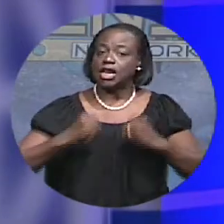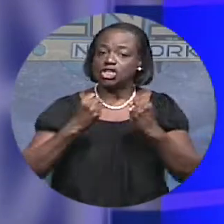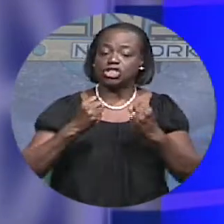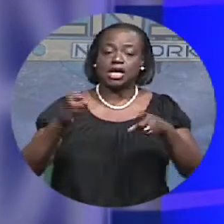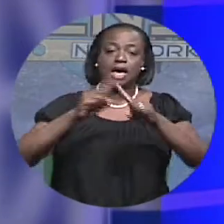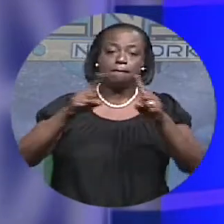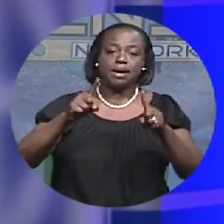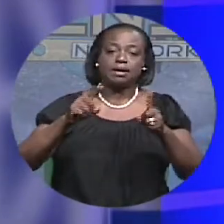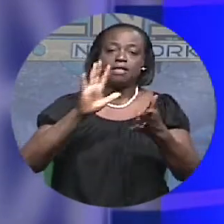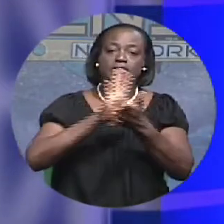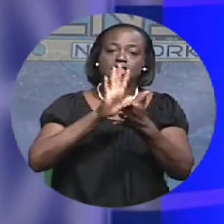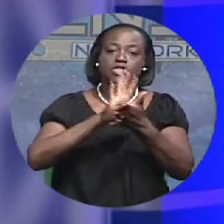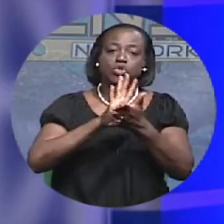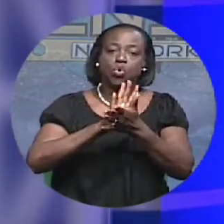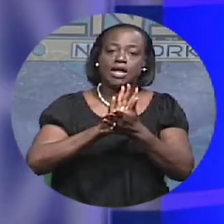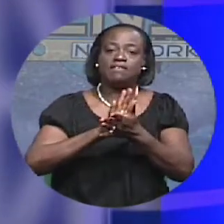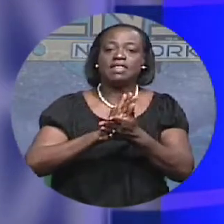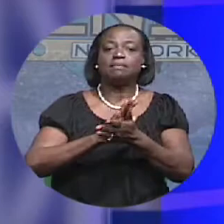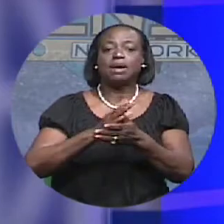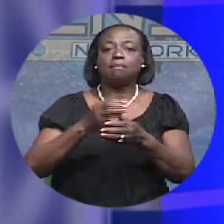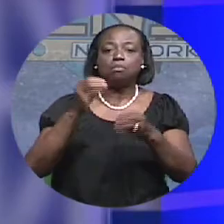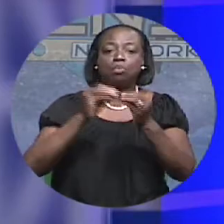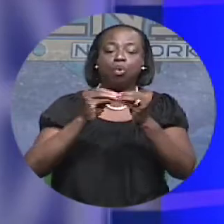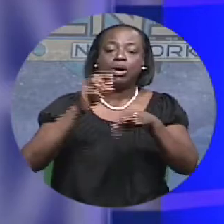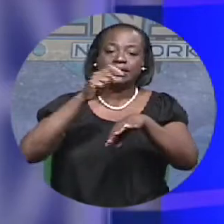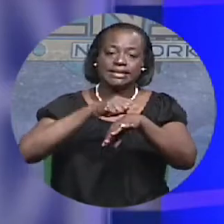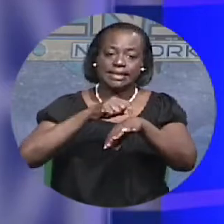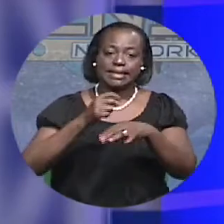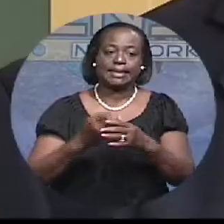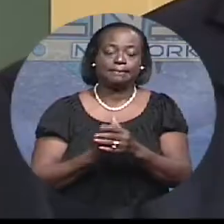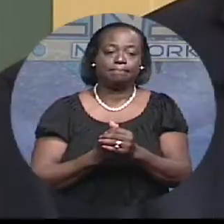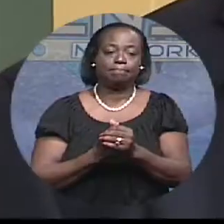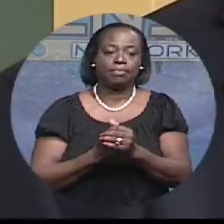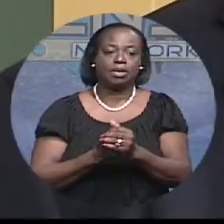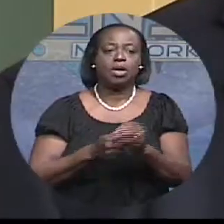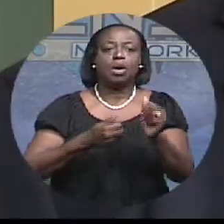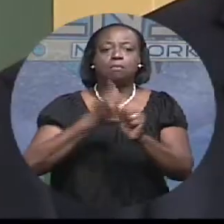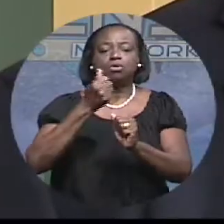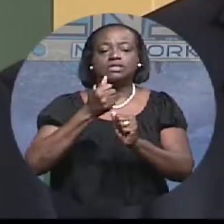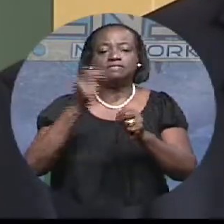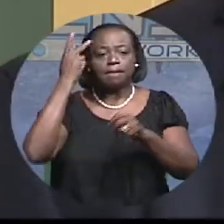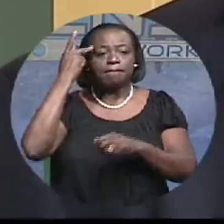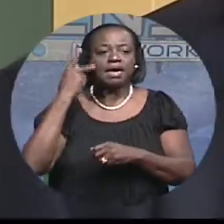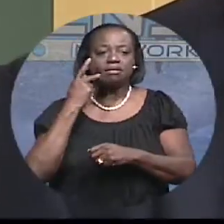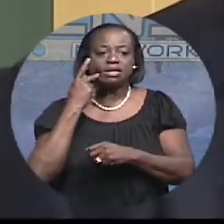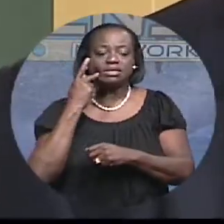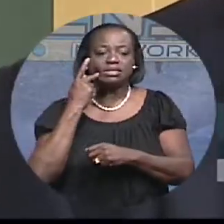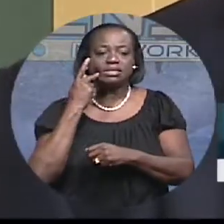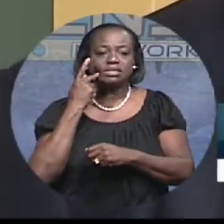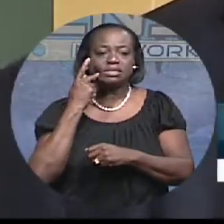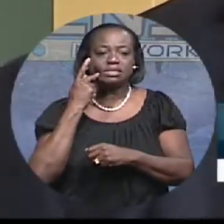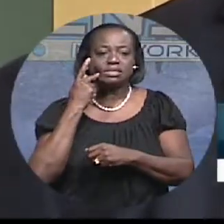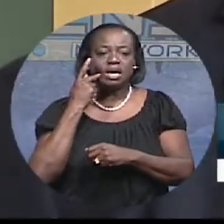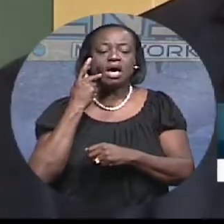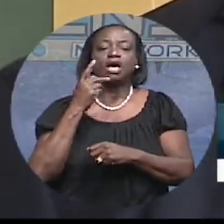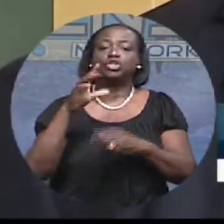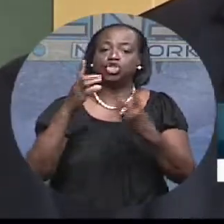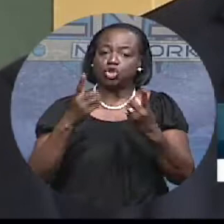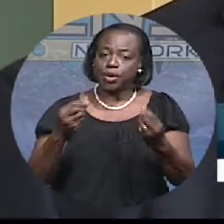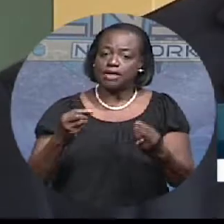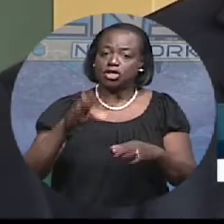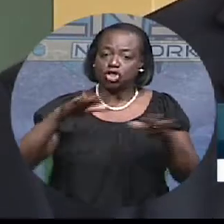prepared to allow them a grace period. I find most of the parents are complying with the medical,